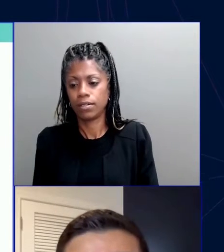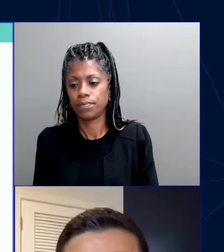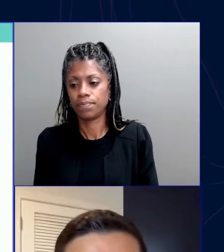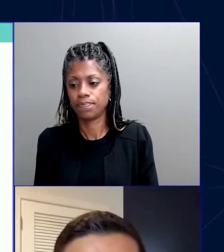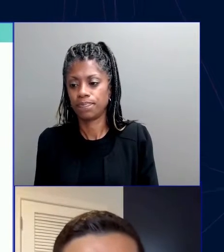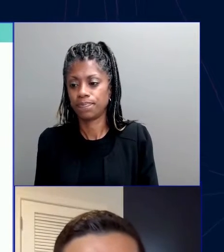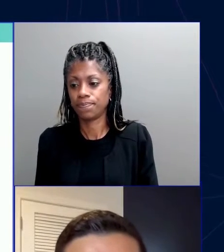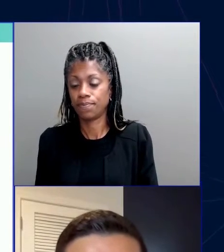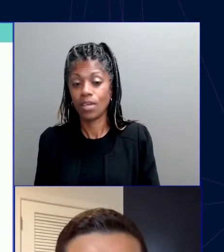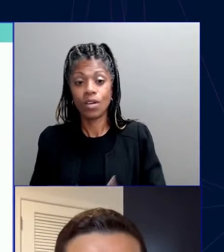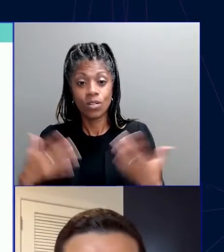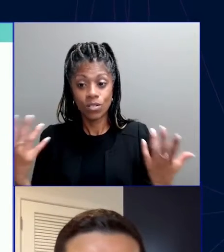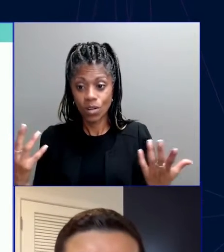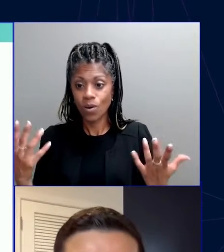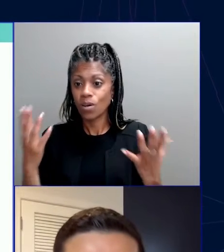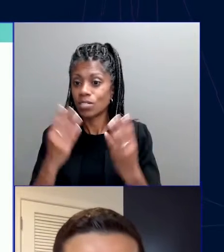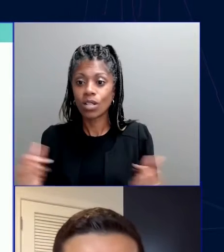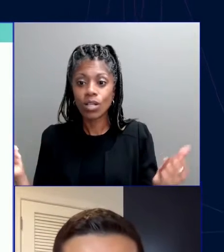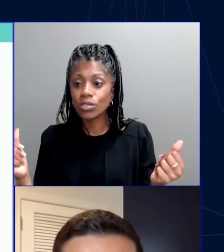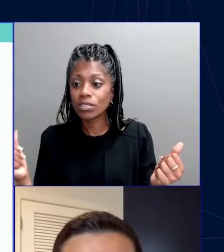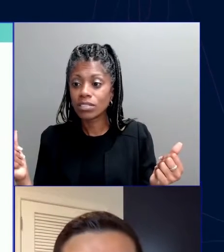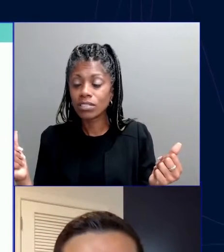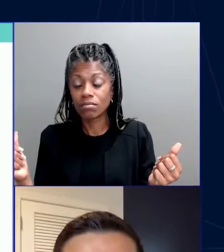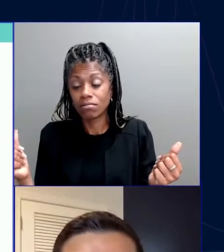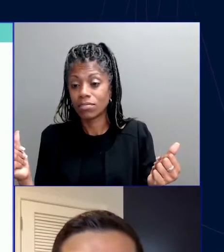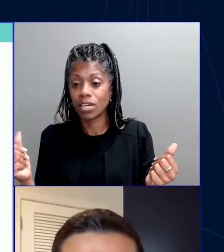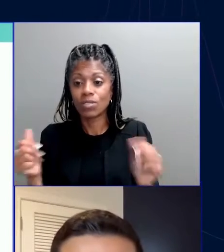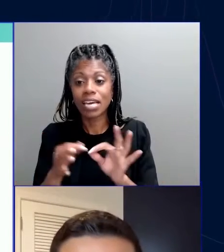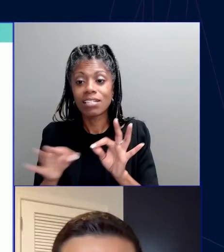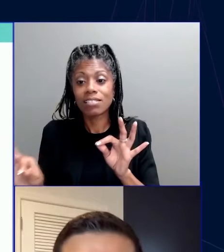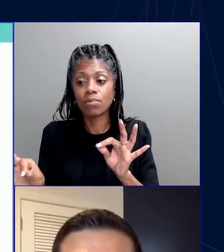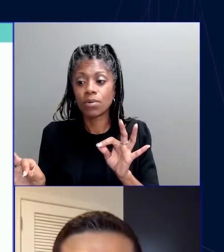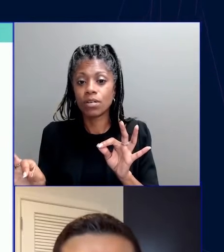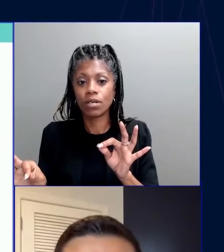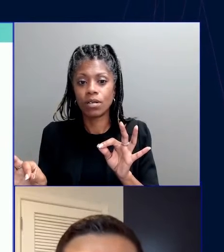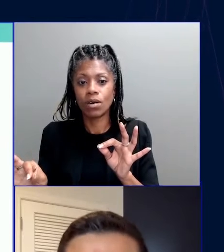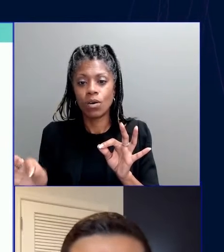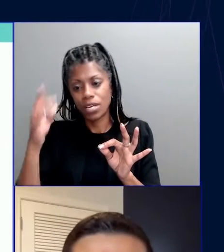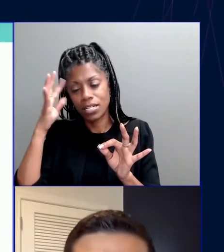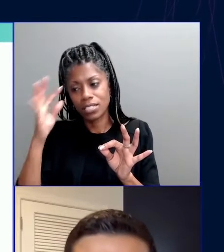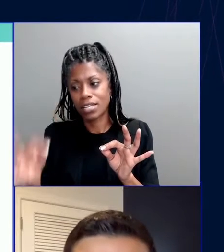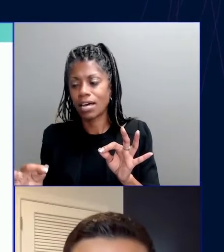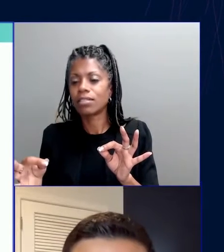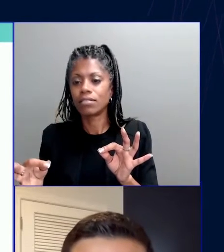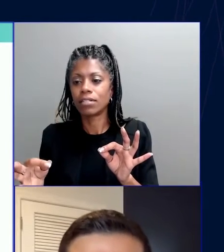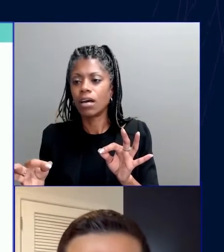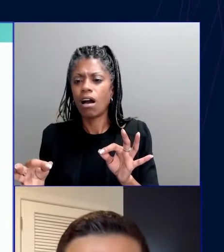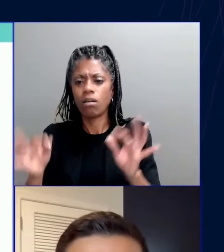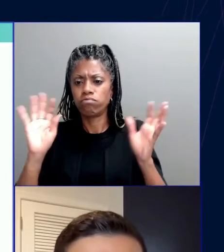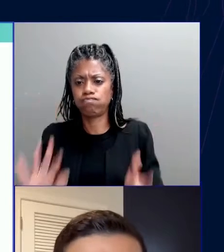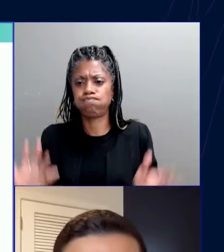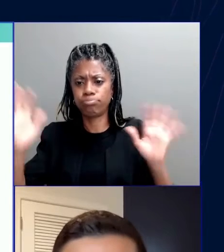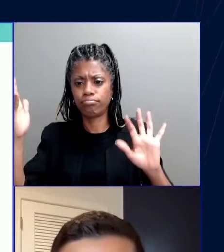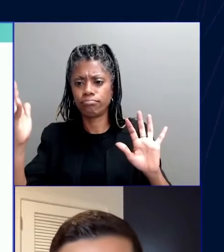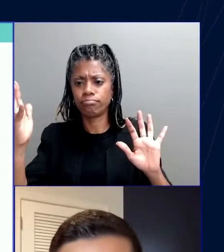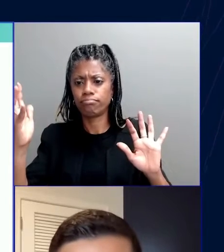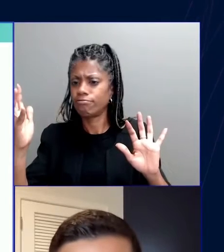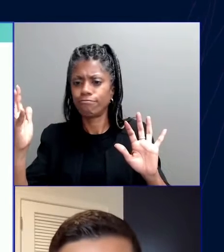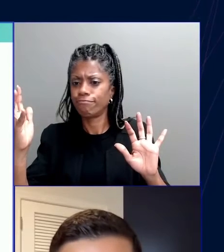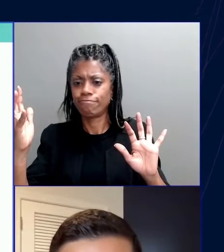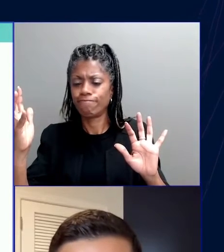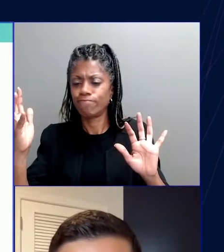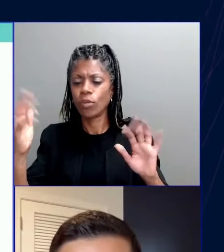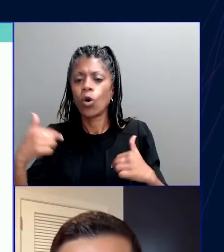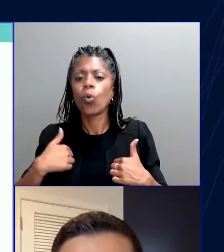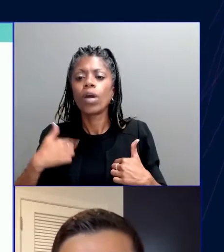So our solution here really was kind of simple. We wanted to disrupt. When it came to meeting the moment, we knew there was too much at stake